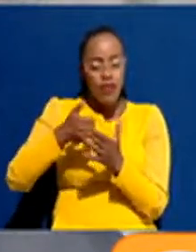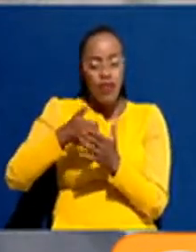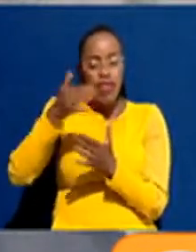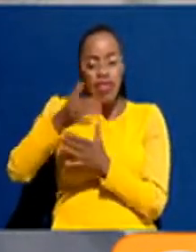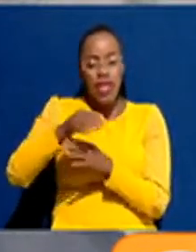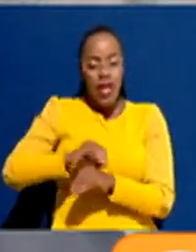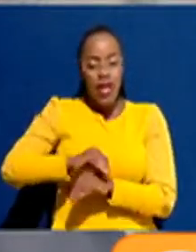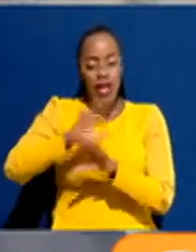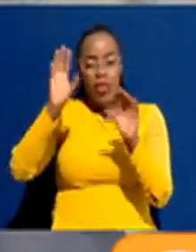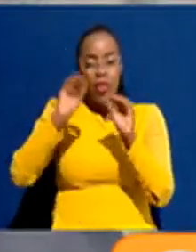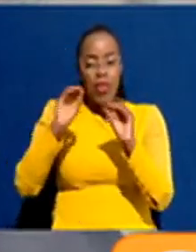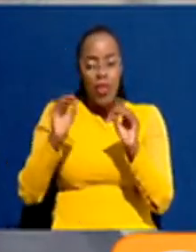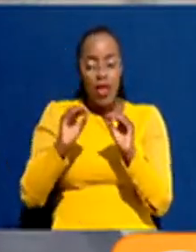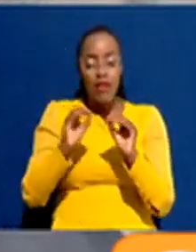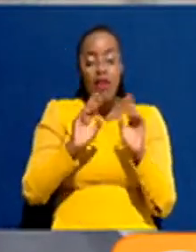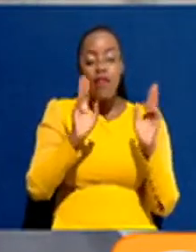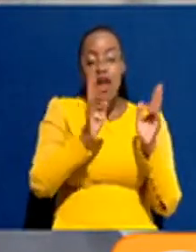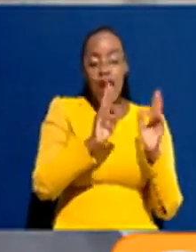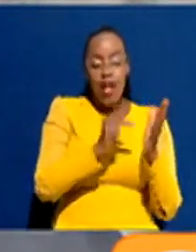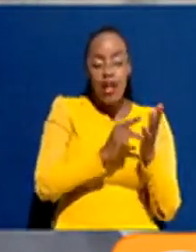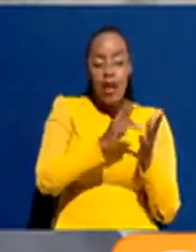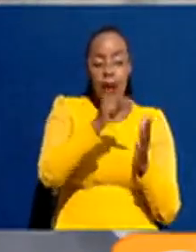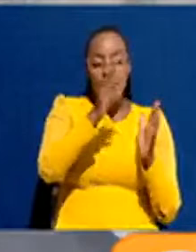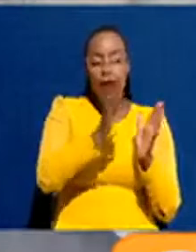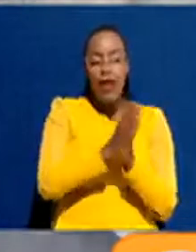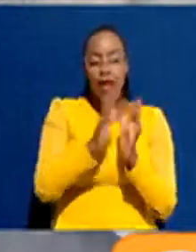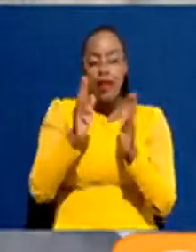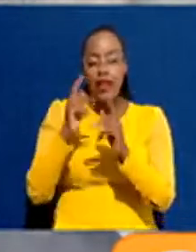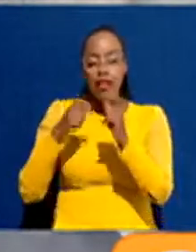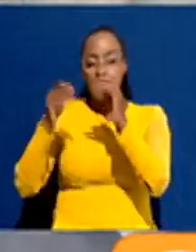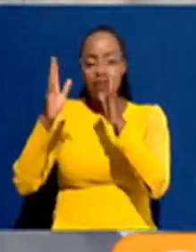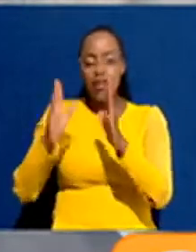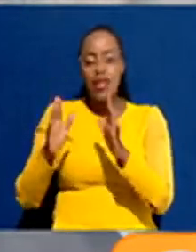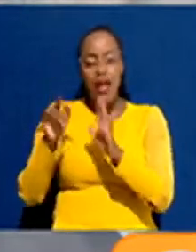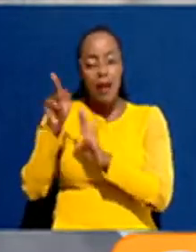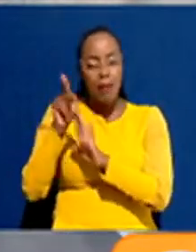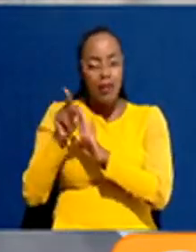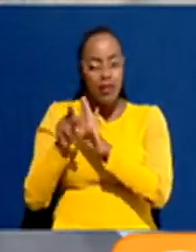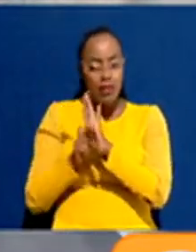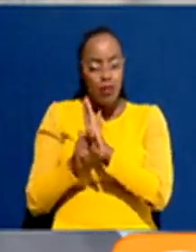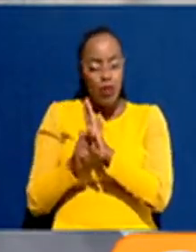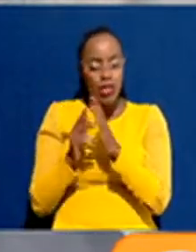possible. The willing buyer, willing seller principle